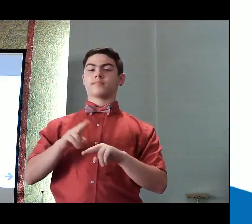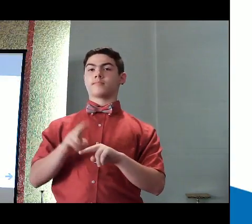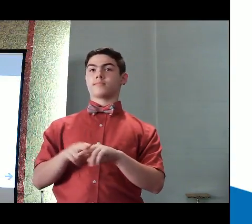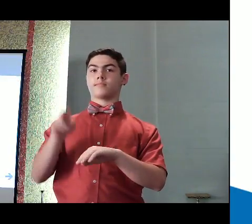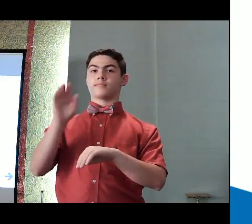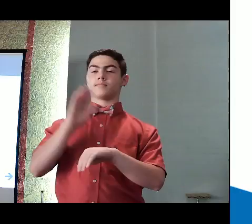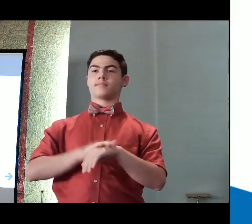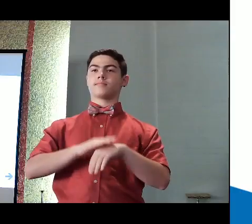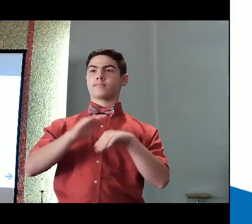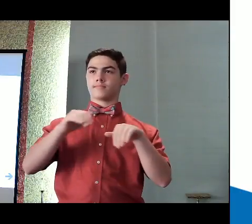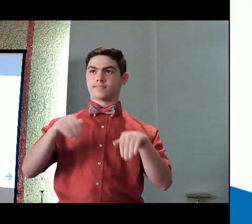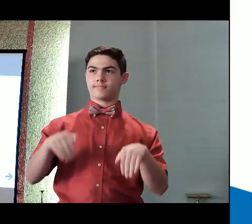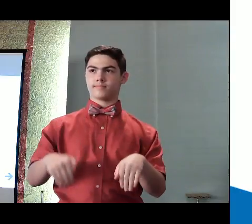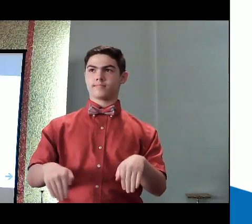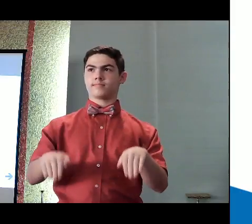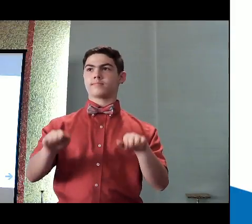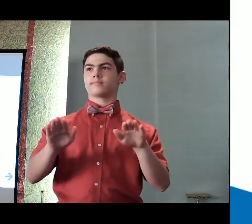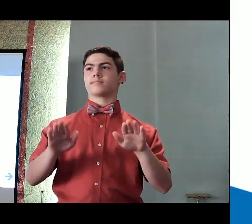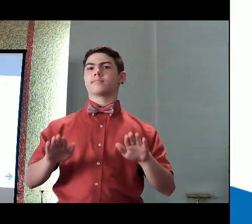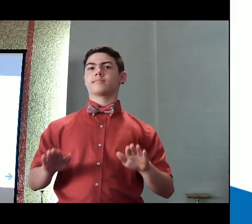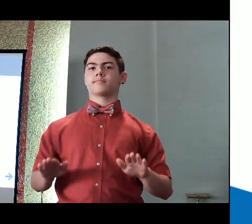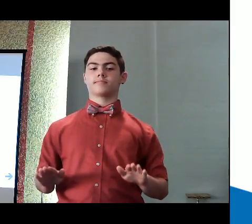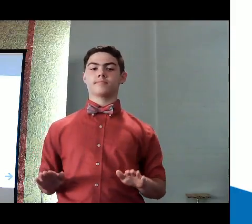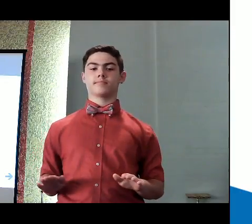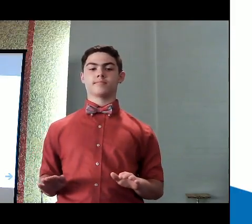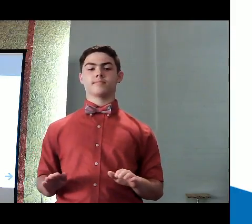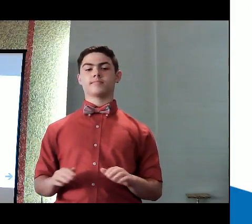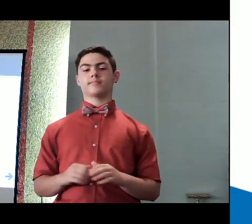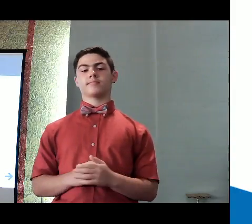Lamb seated on the